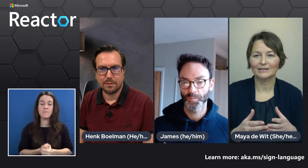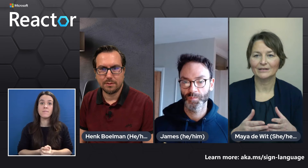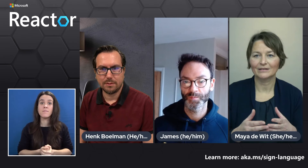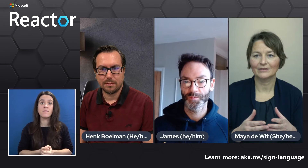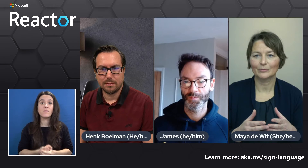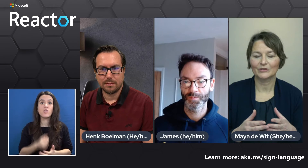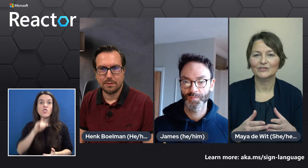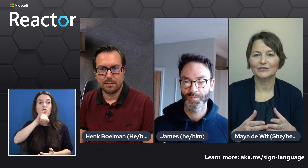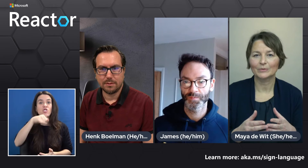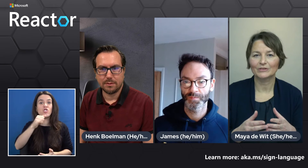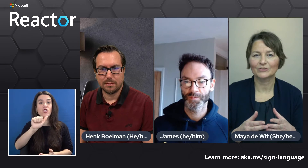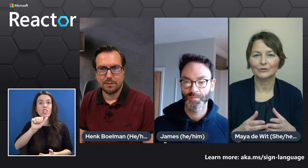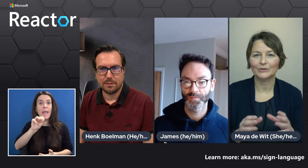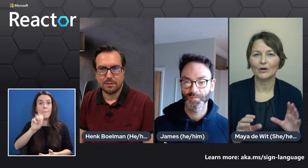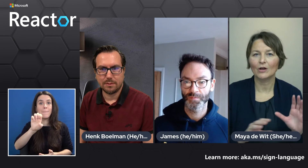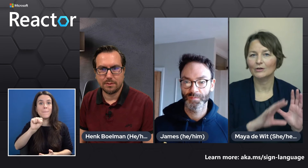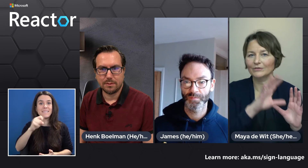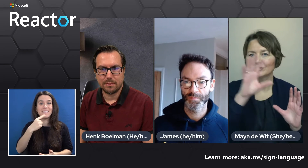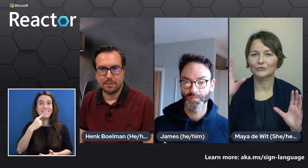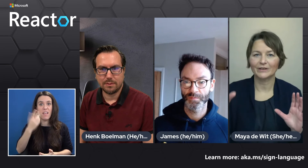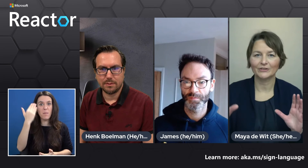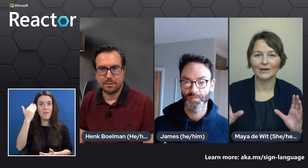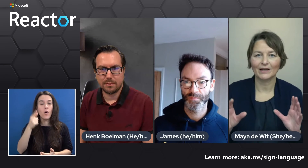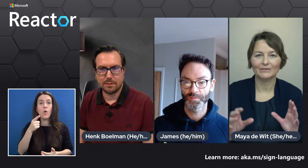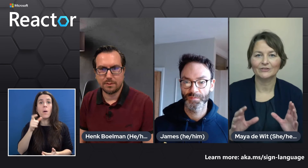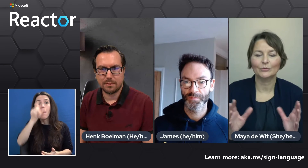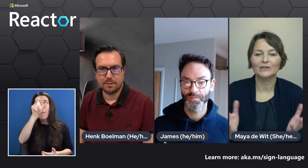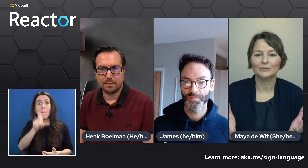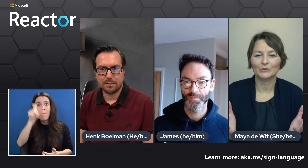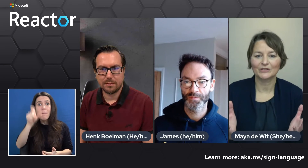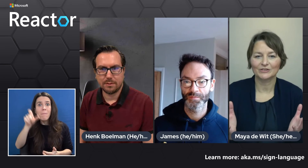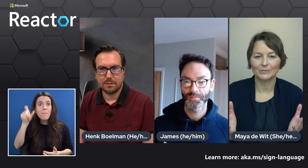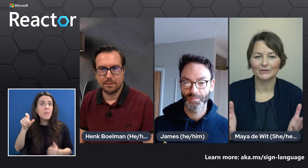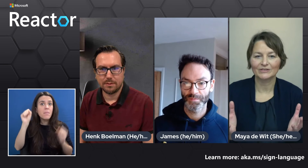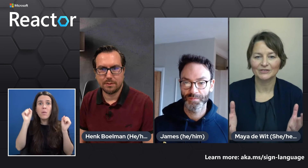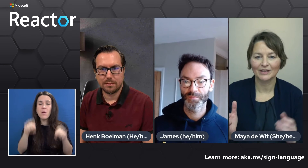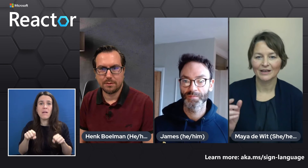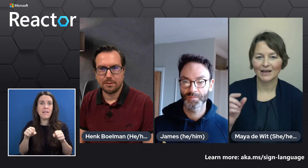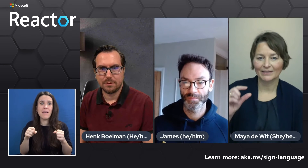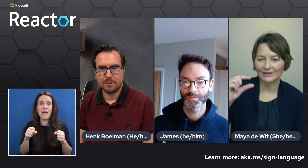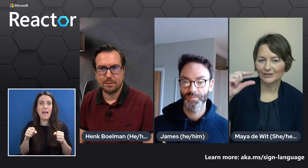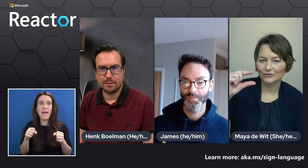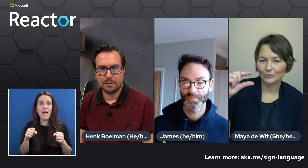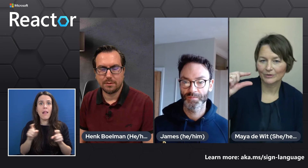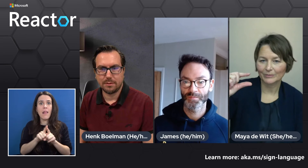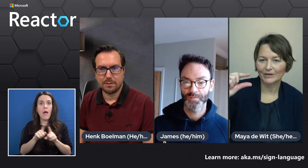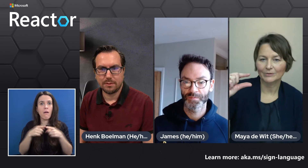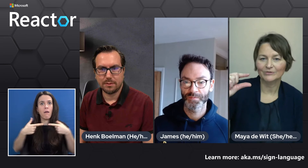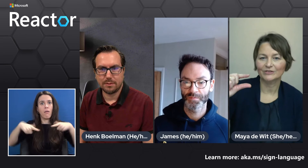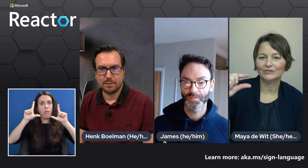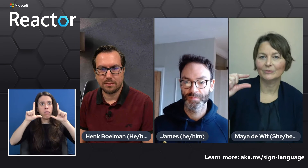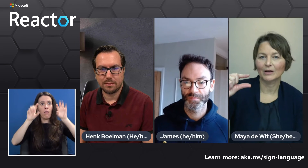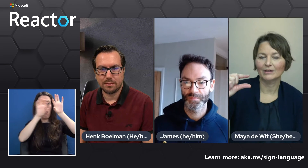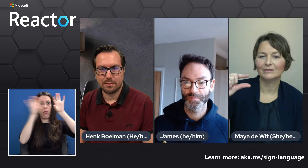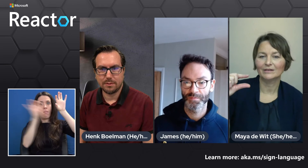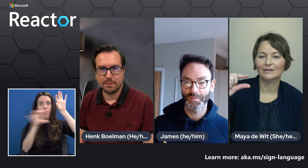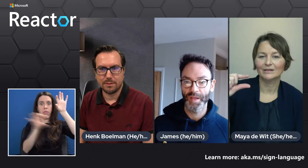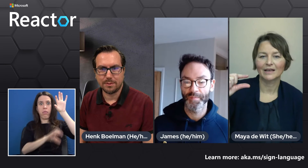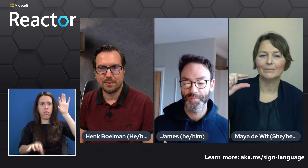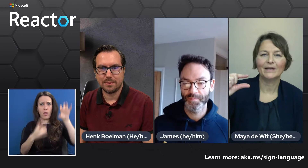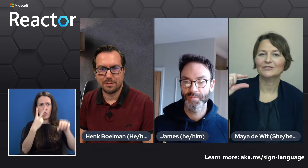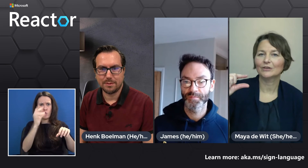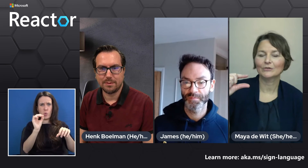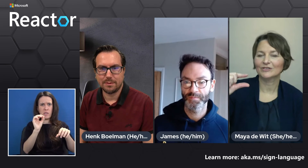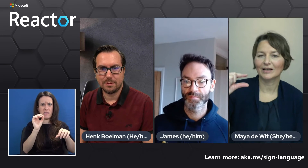like the participants could be all over the screen. You have like 20 participants, and then the interpreter becomes this small.